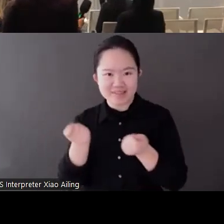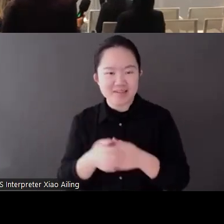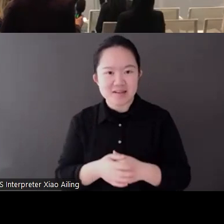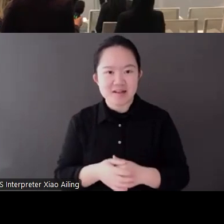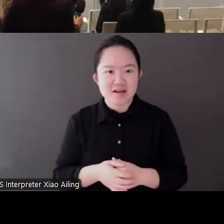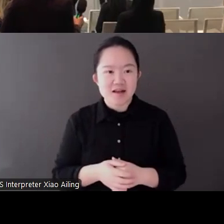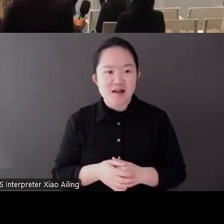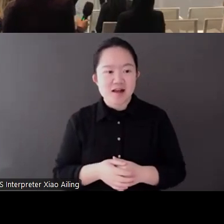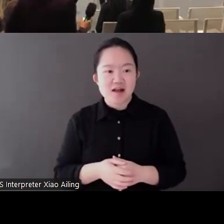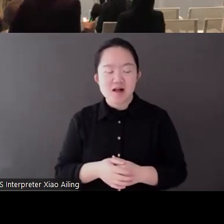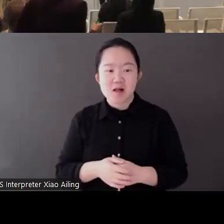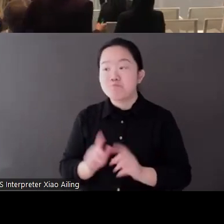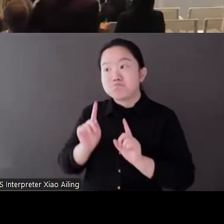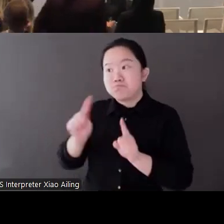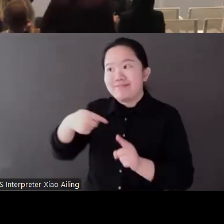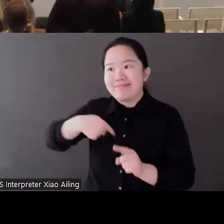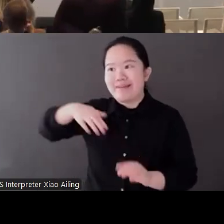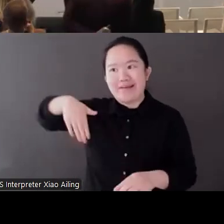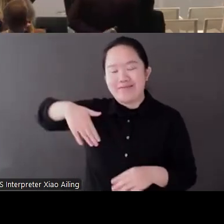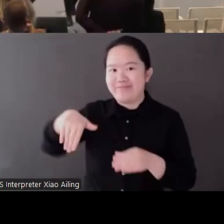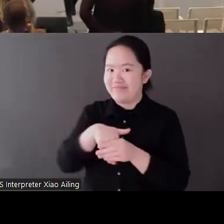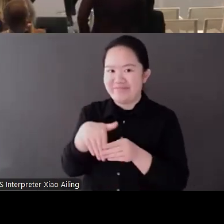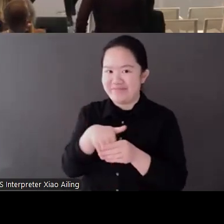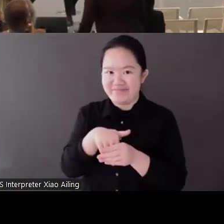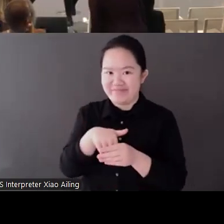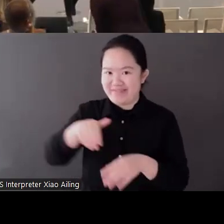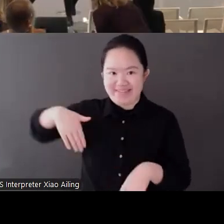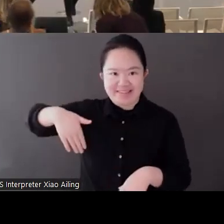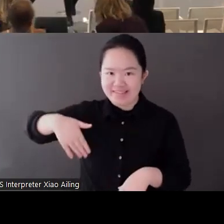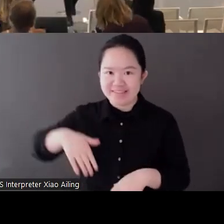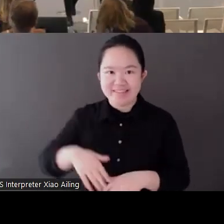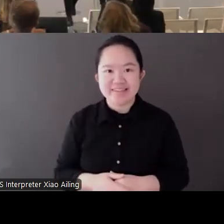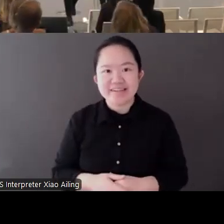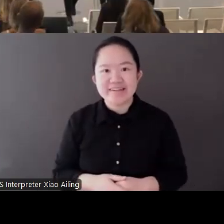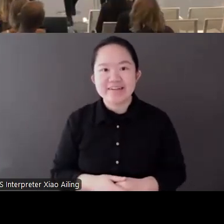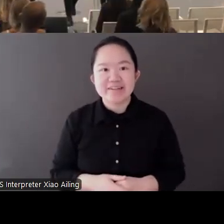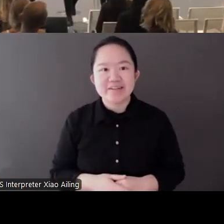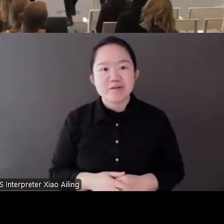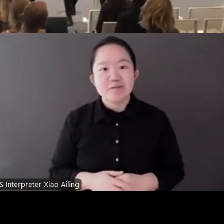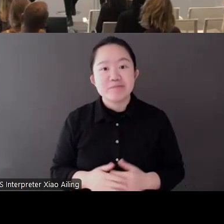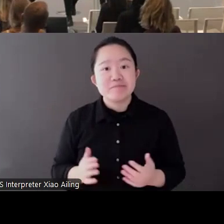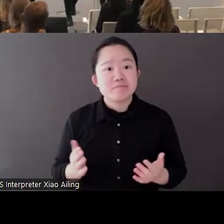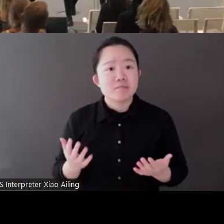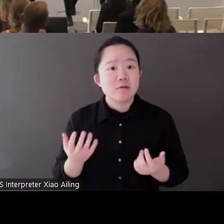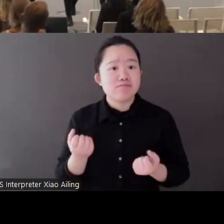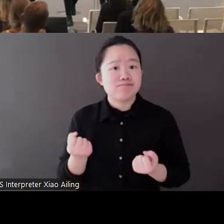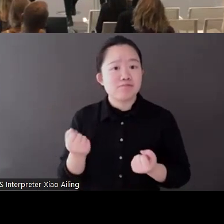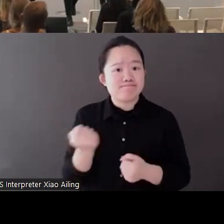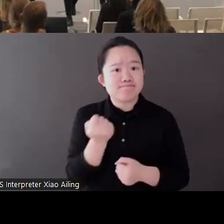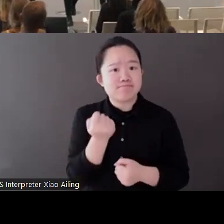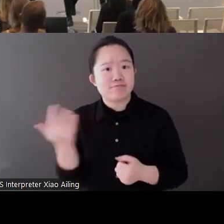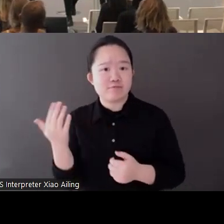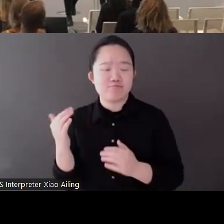in our organizational membership. But it's driven again, from both sides by